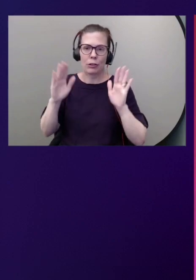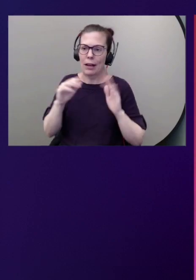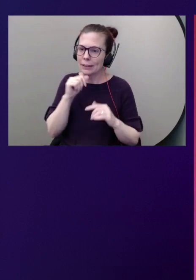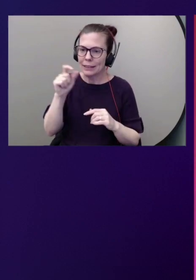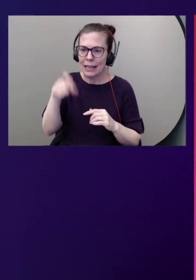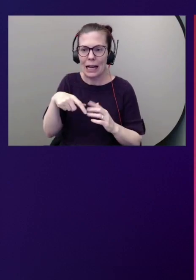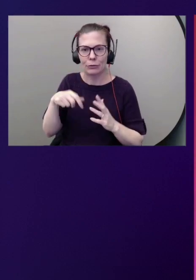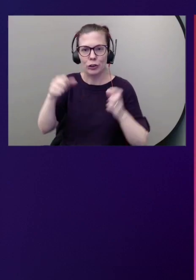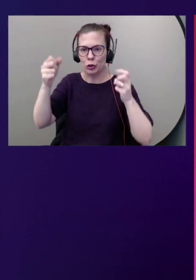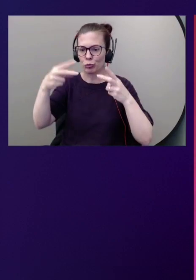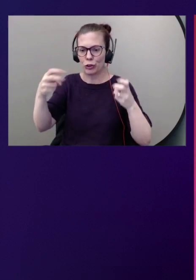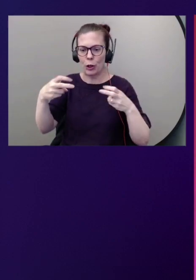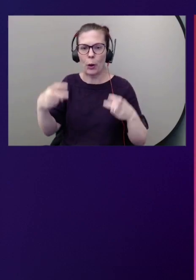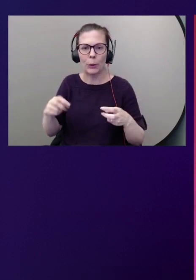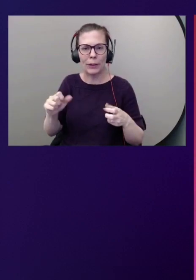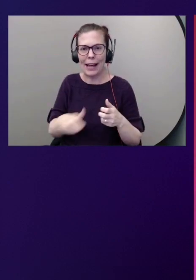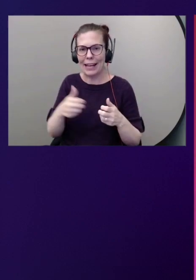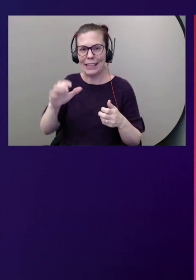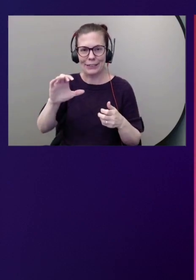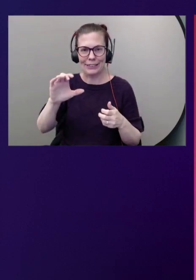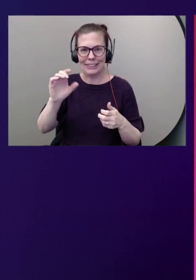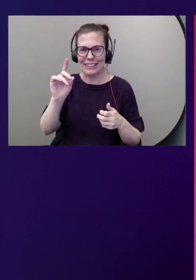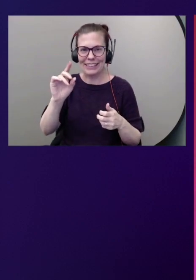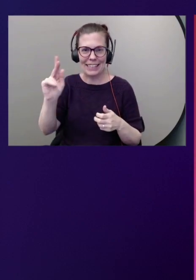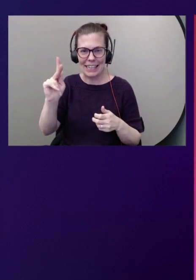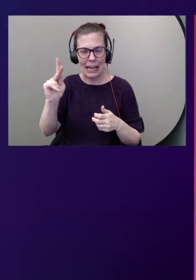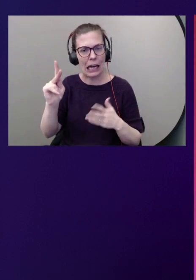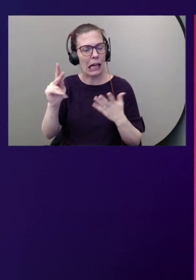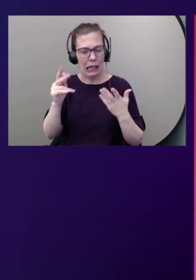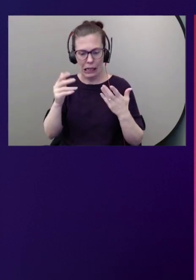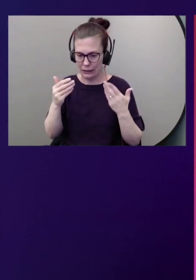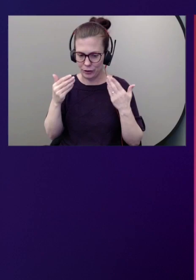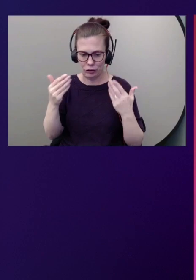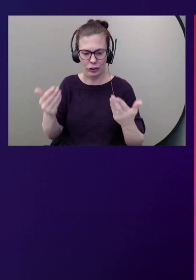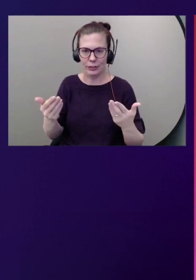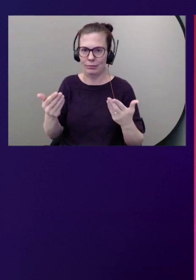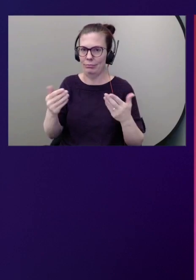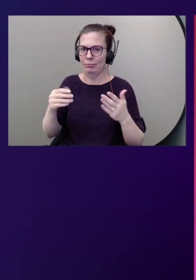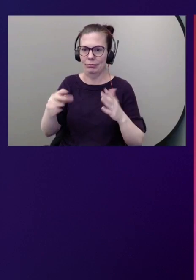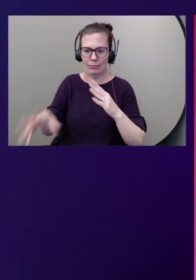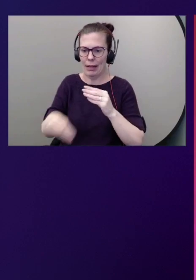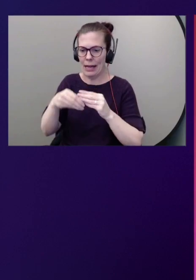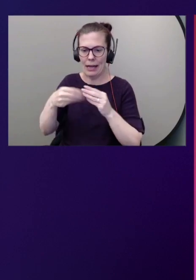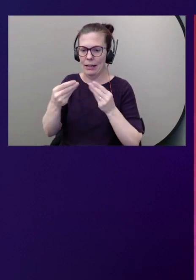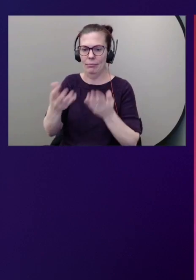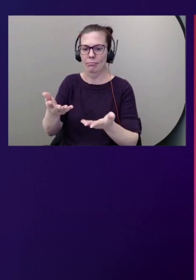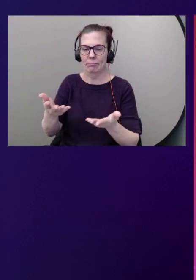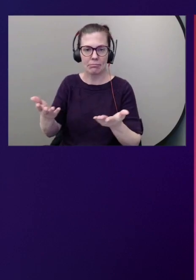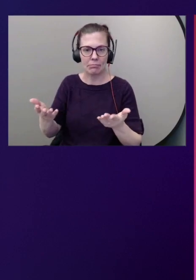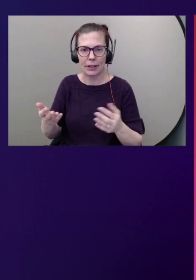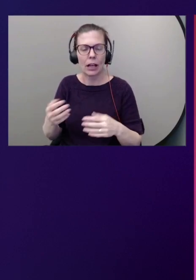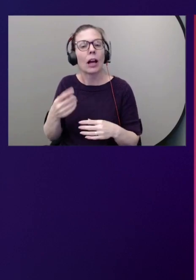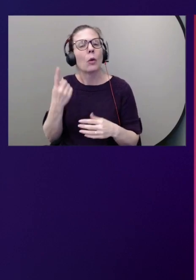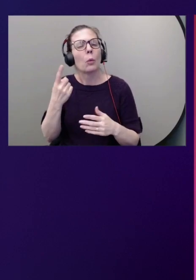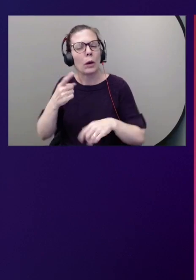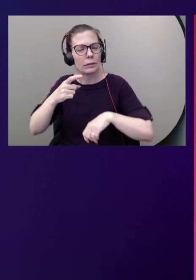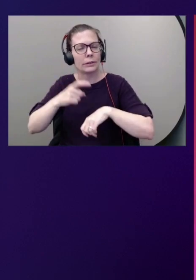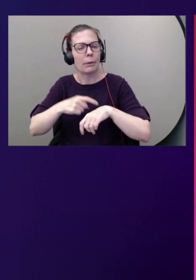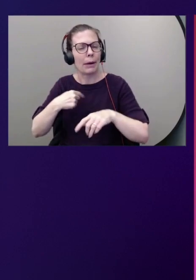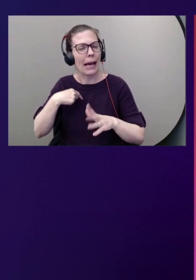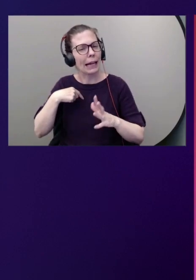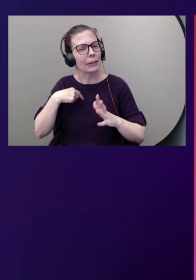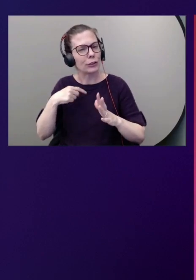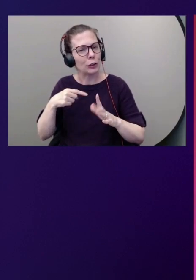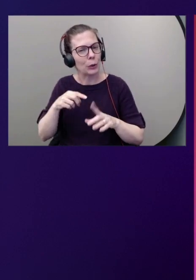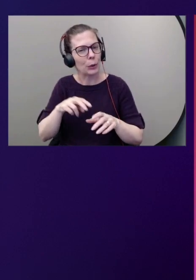of that CDK code at all. I just got to drop that in. There was one point where I had to actually drop out of